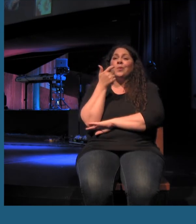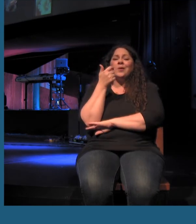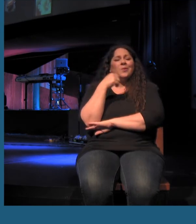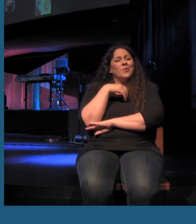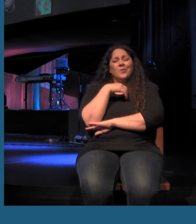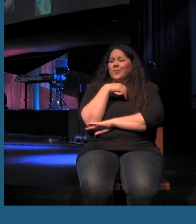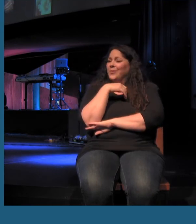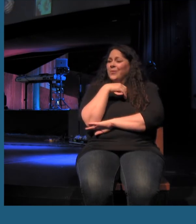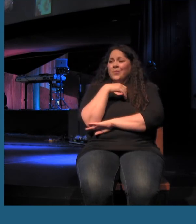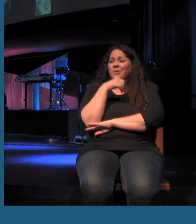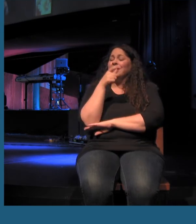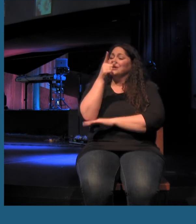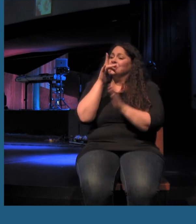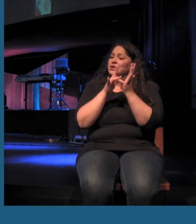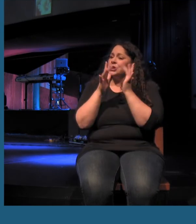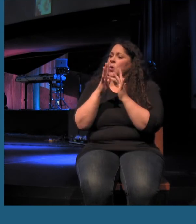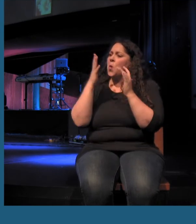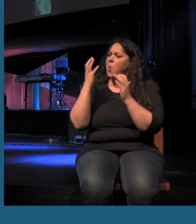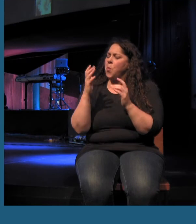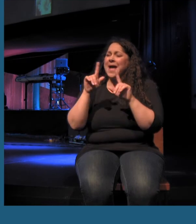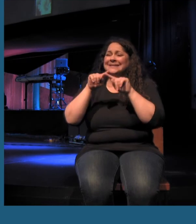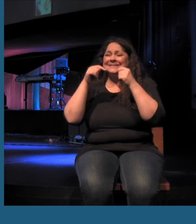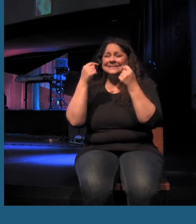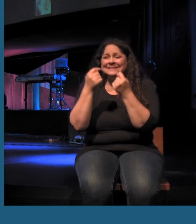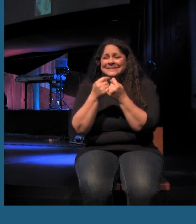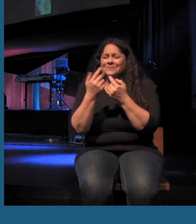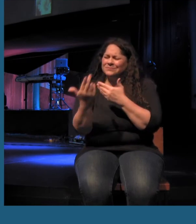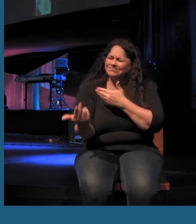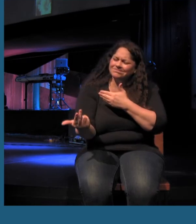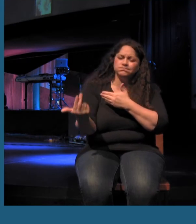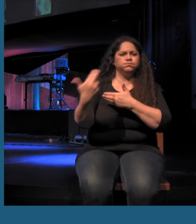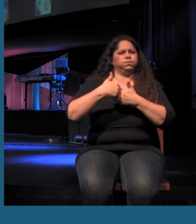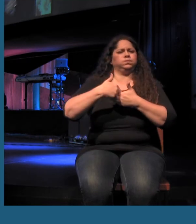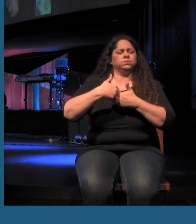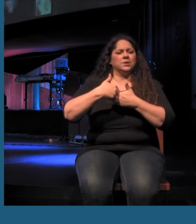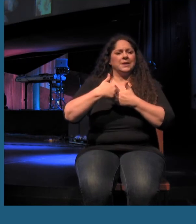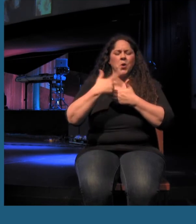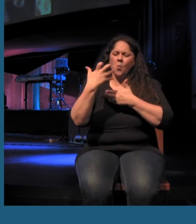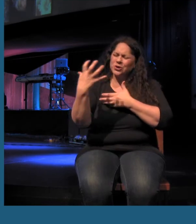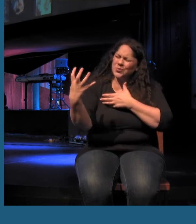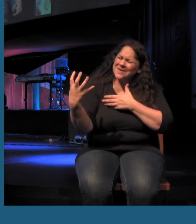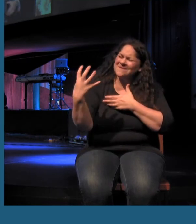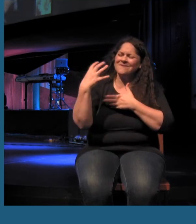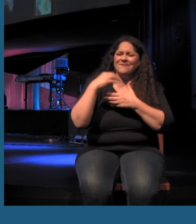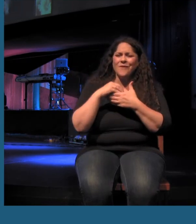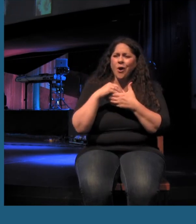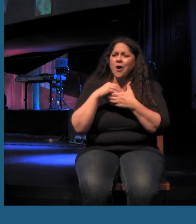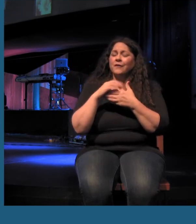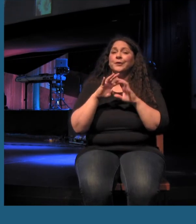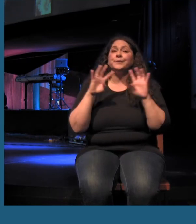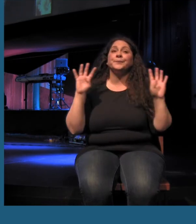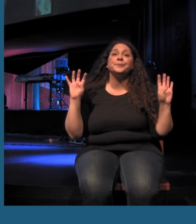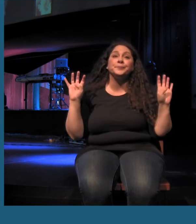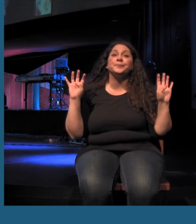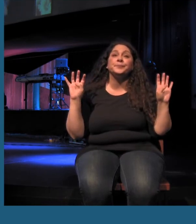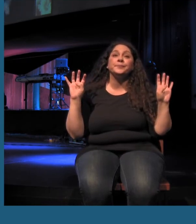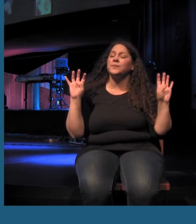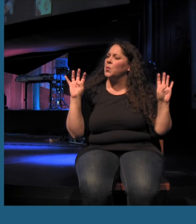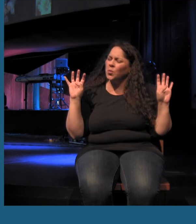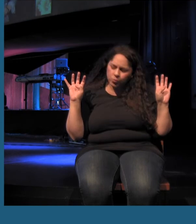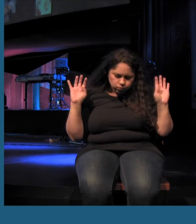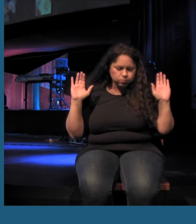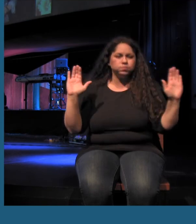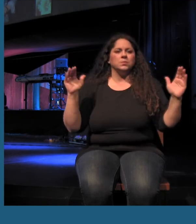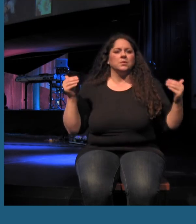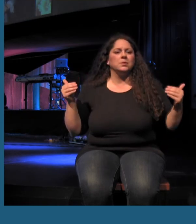Jesus built his church to be a team of participators, involved, getting off the sidelines and getting involved.